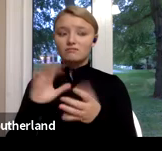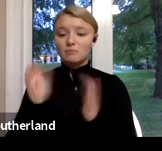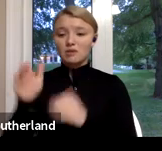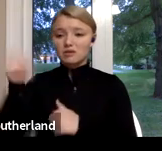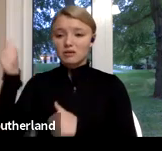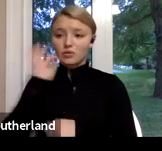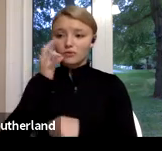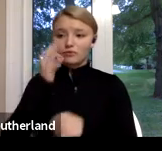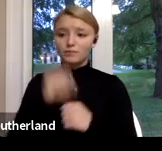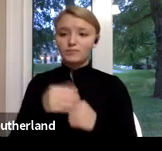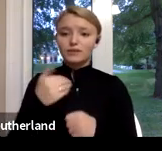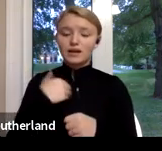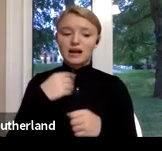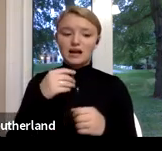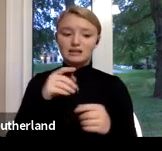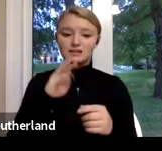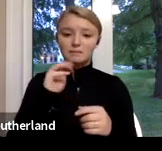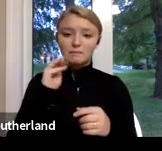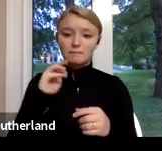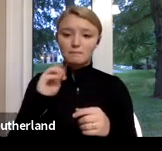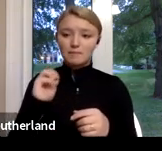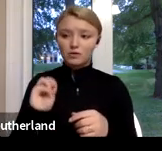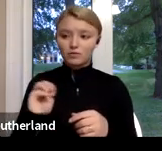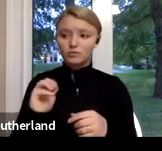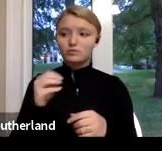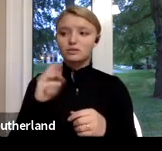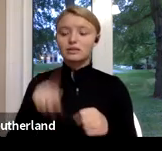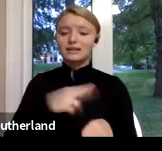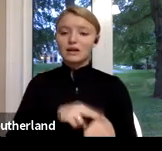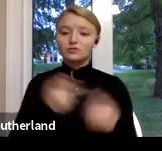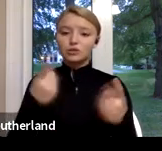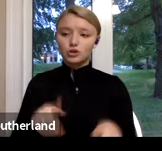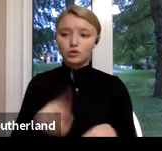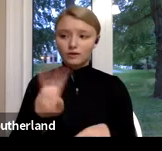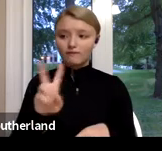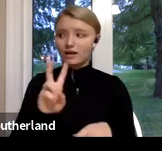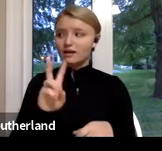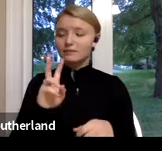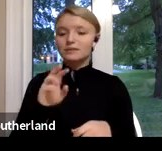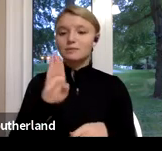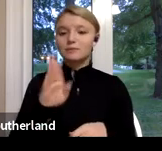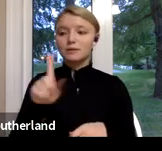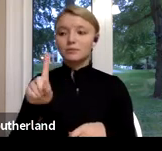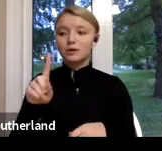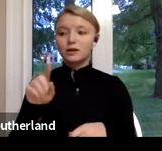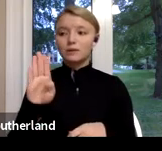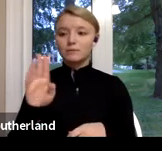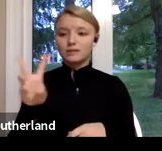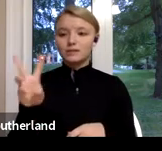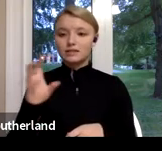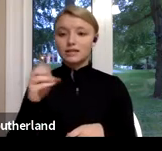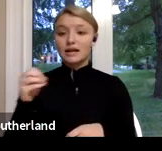B vitamins of B1, B6, and B12, which is the energy vitamin. It has more vitamin